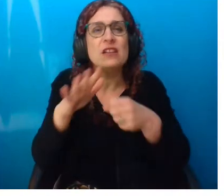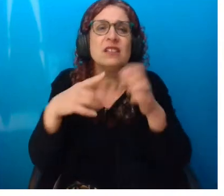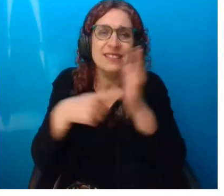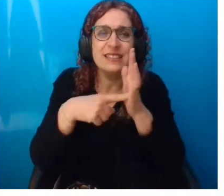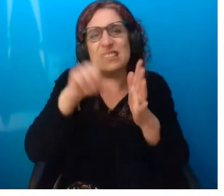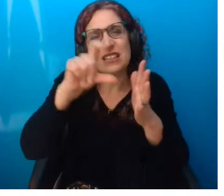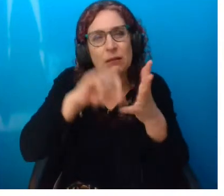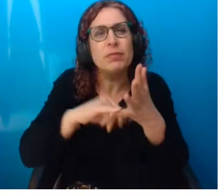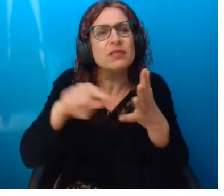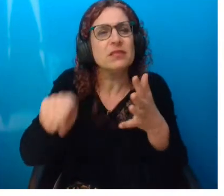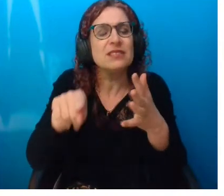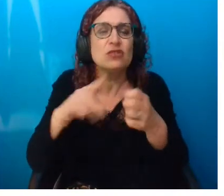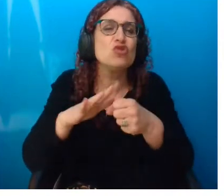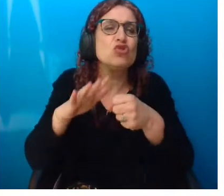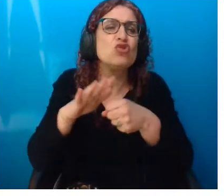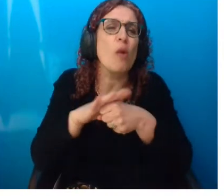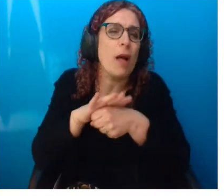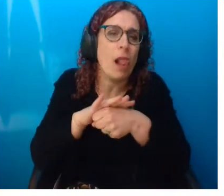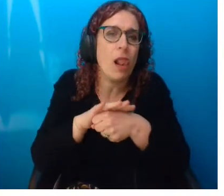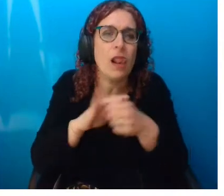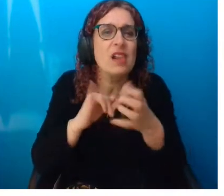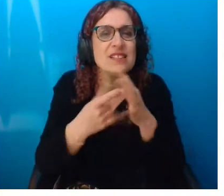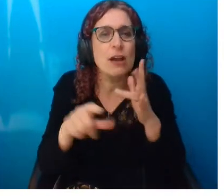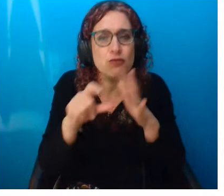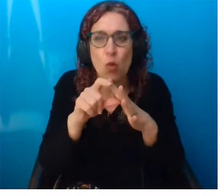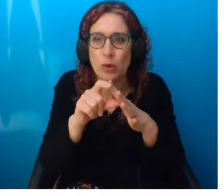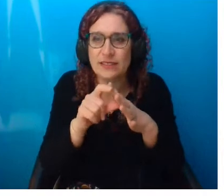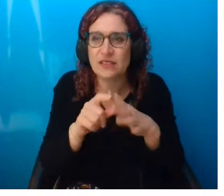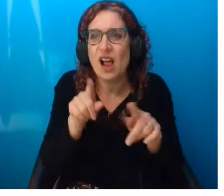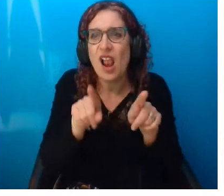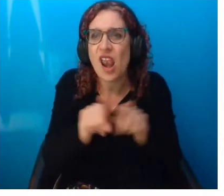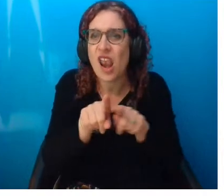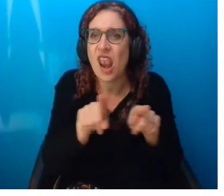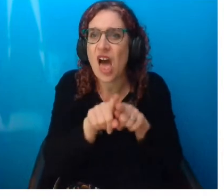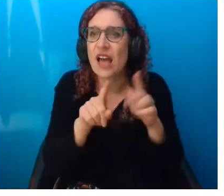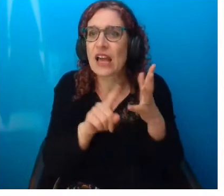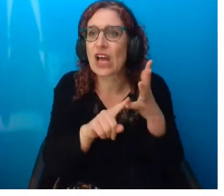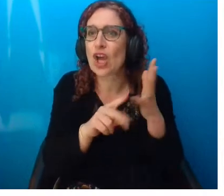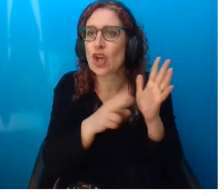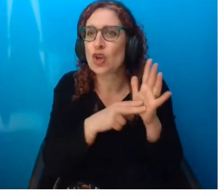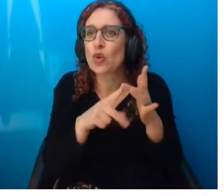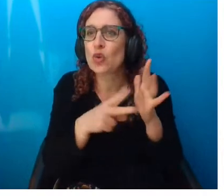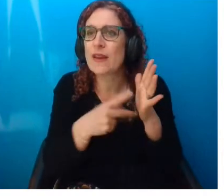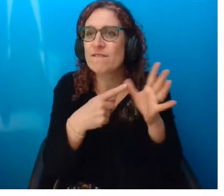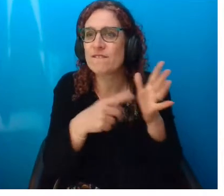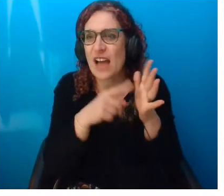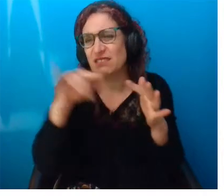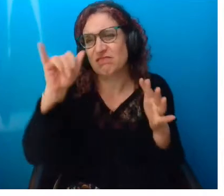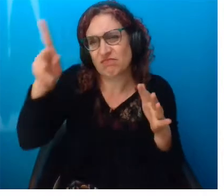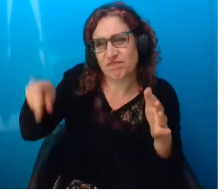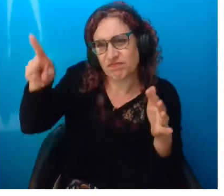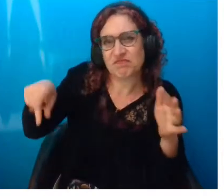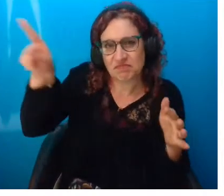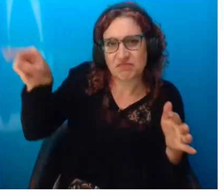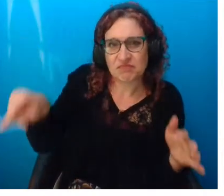Uvivate, and 0.1% is equivalent to a potent topical steroid. Next